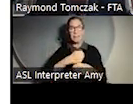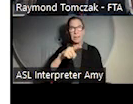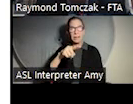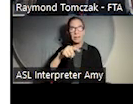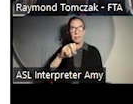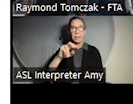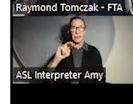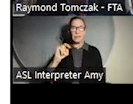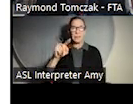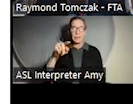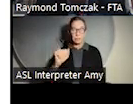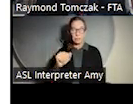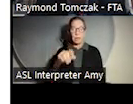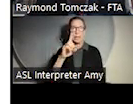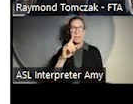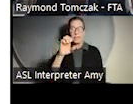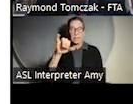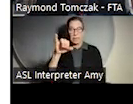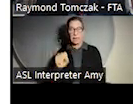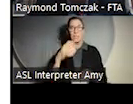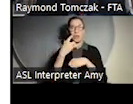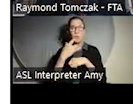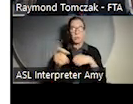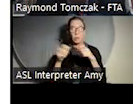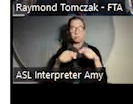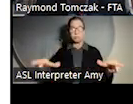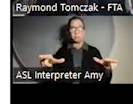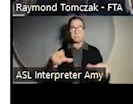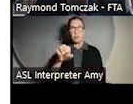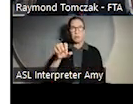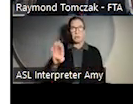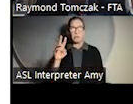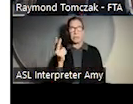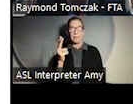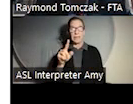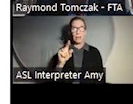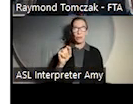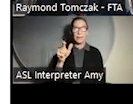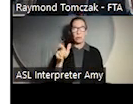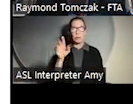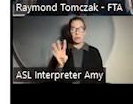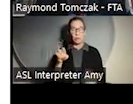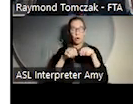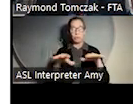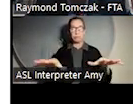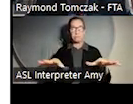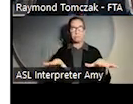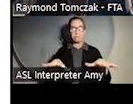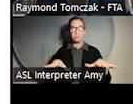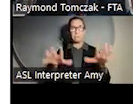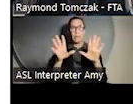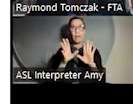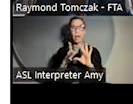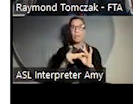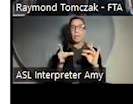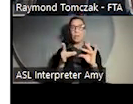or DEIS, was made available to the public on February 2nd, 2024. The public comment period will